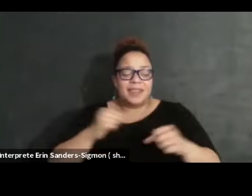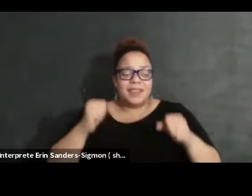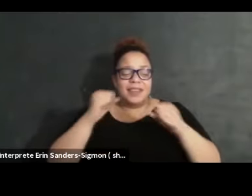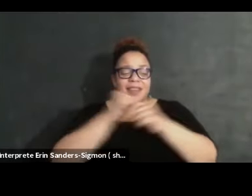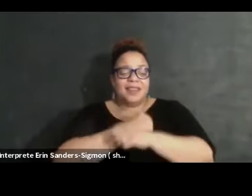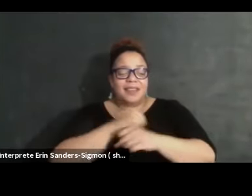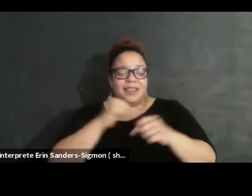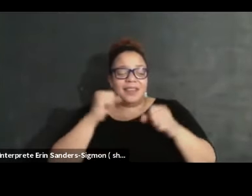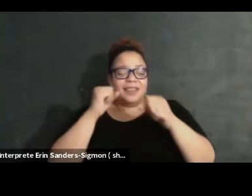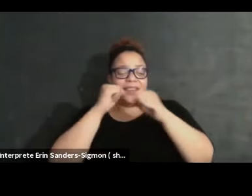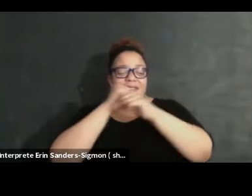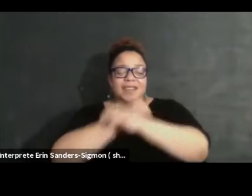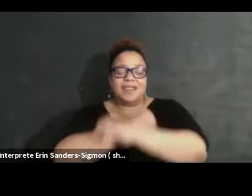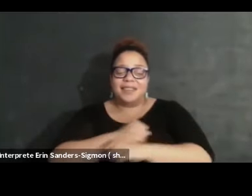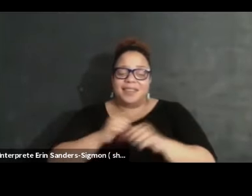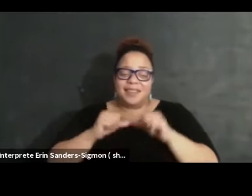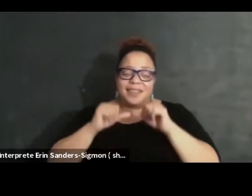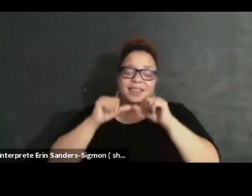Can a black rose grow?